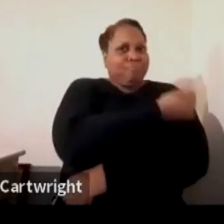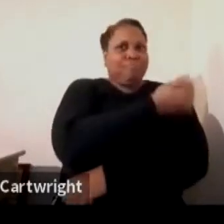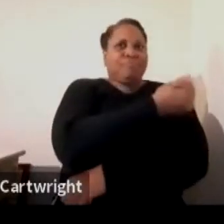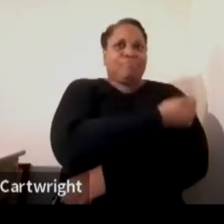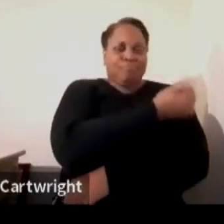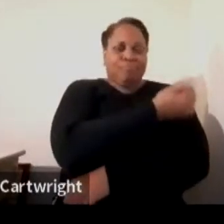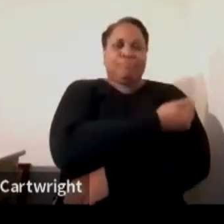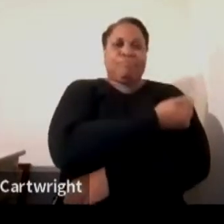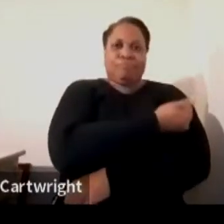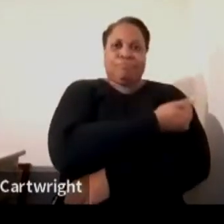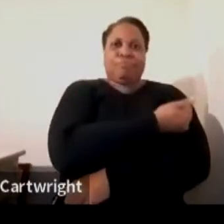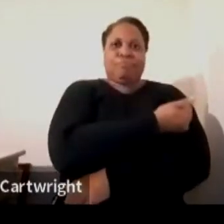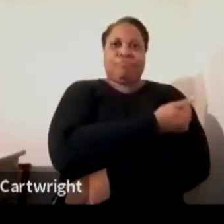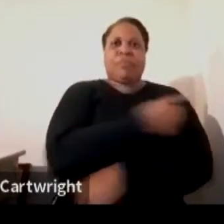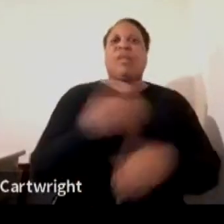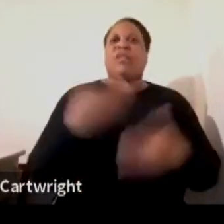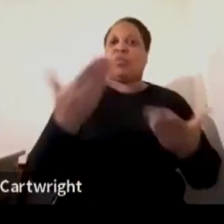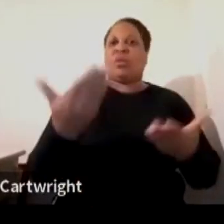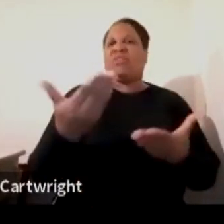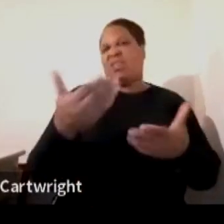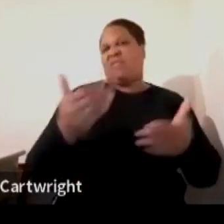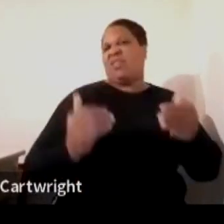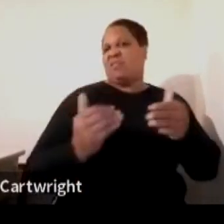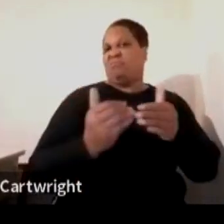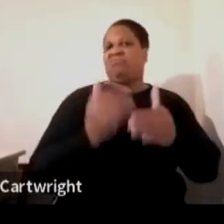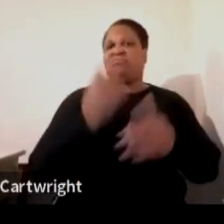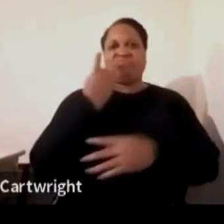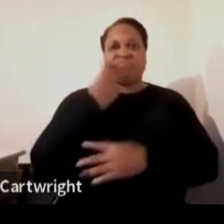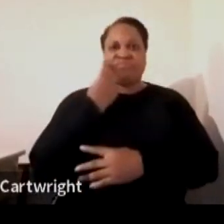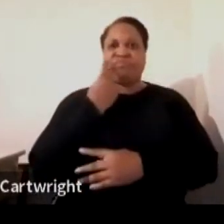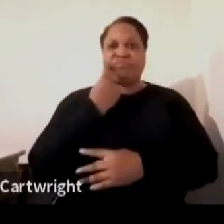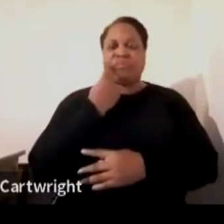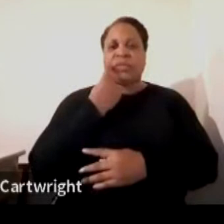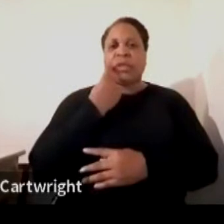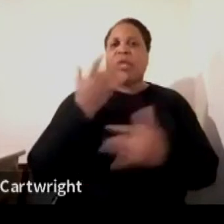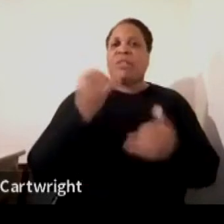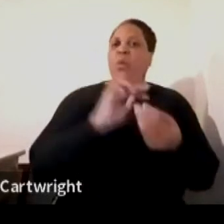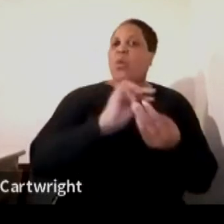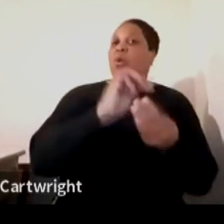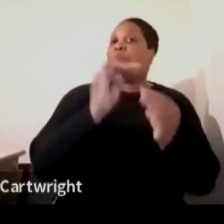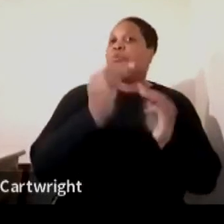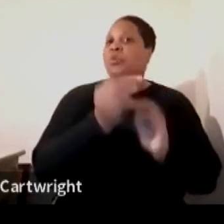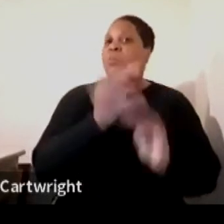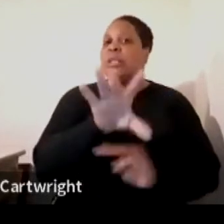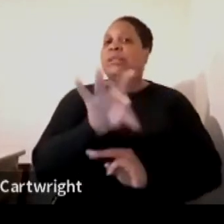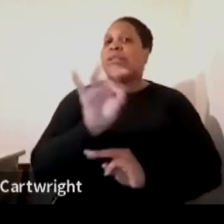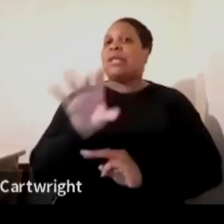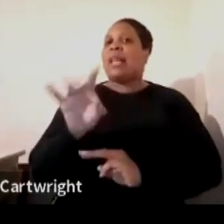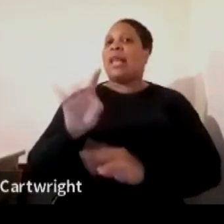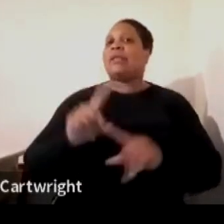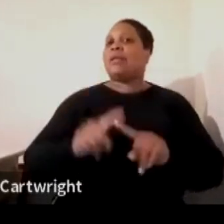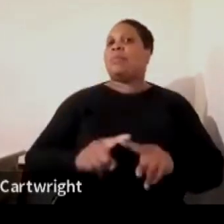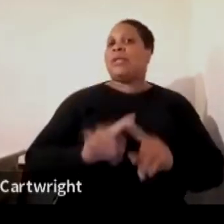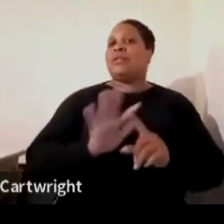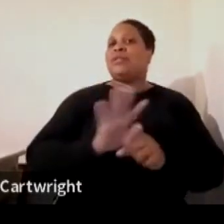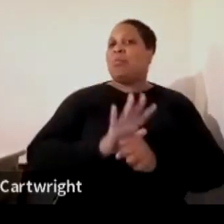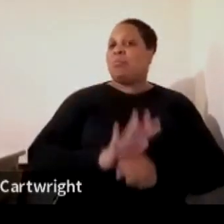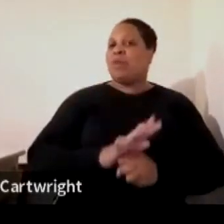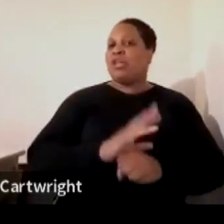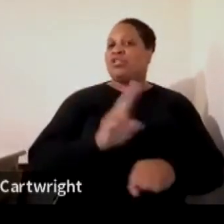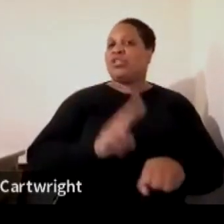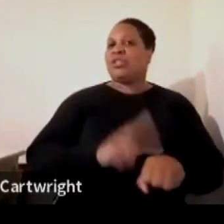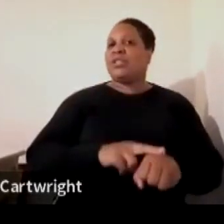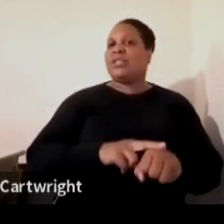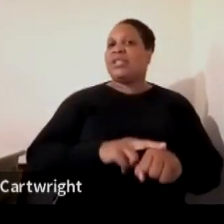thus far. Viruses typically will mutate and be selected based on pressures, natural selection pressures.